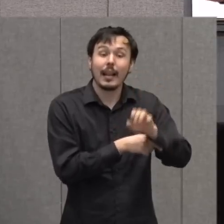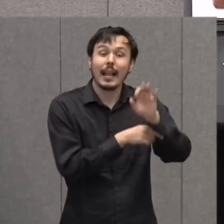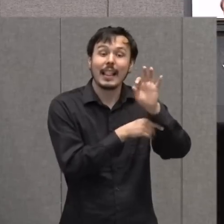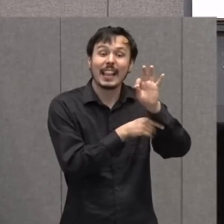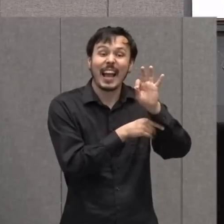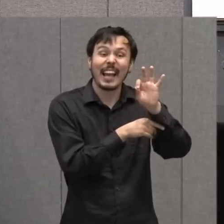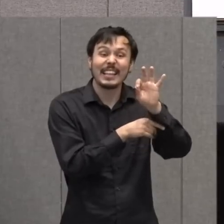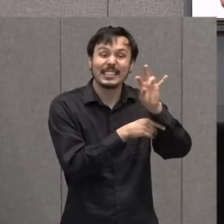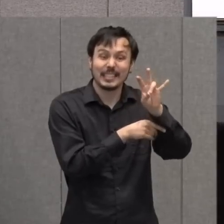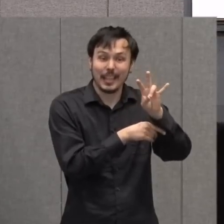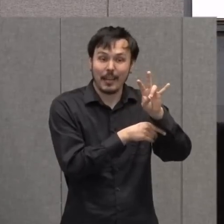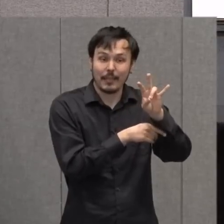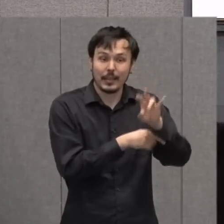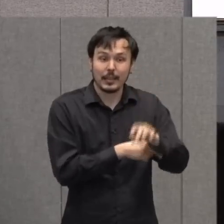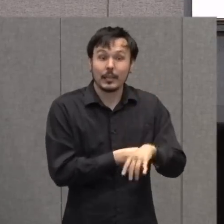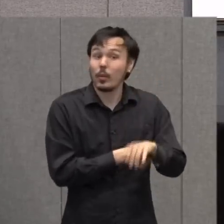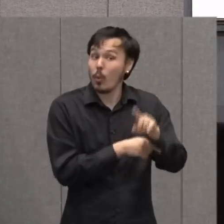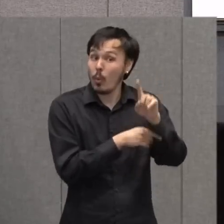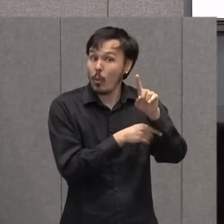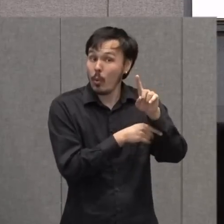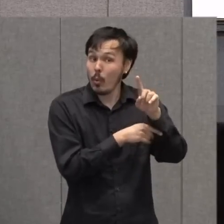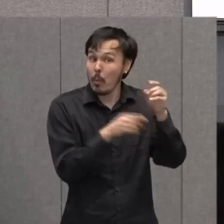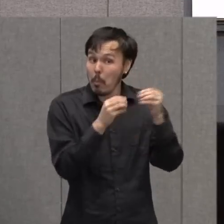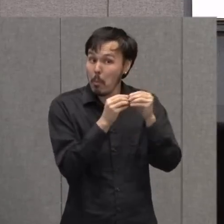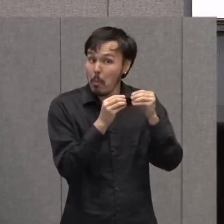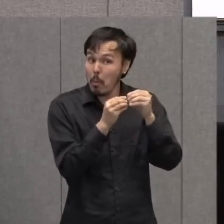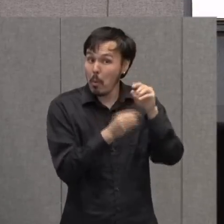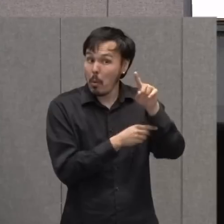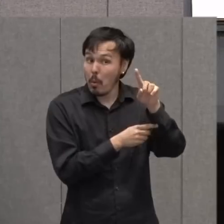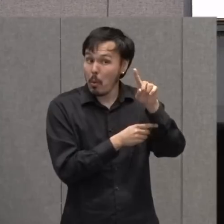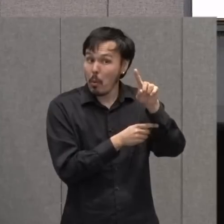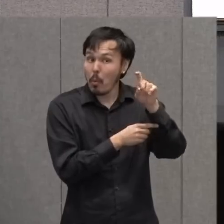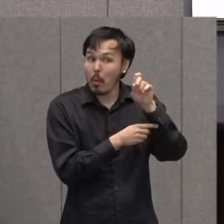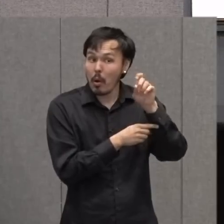87, 97. Can you go farther?